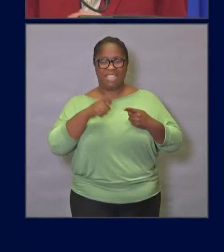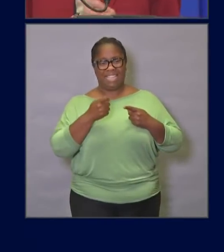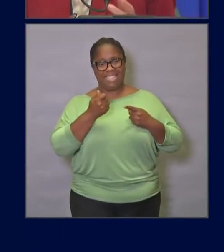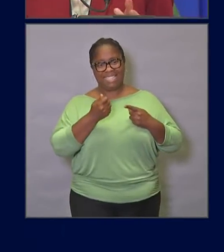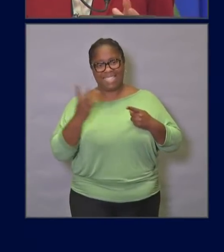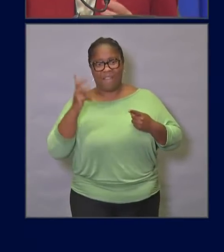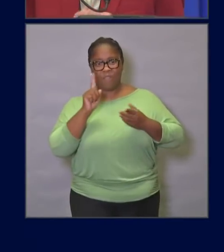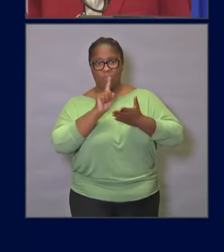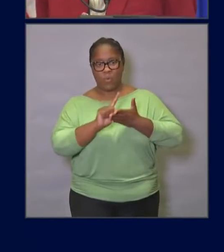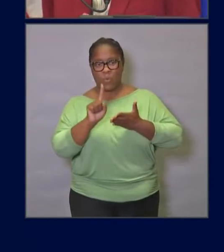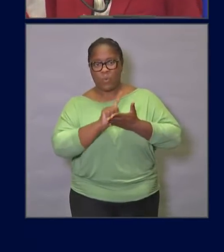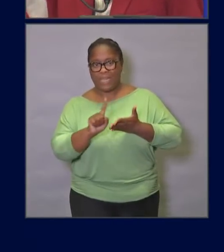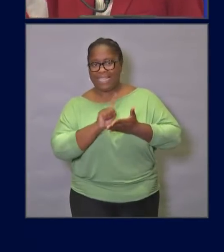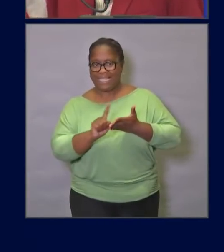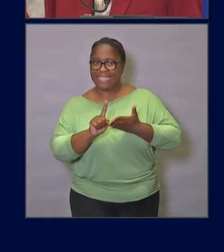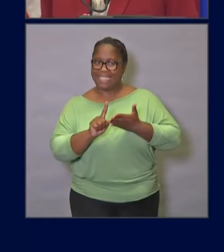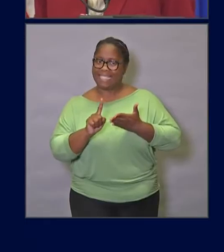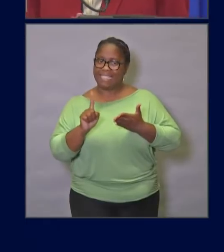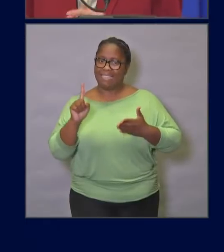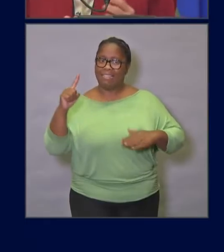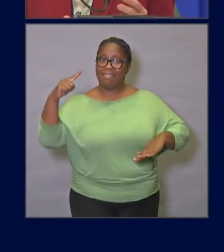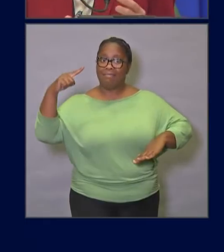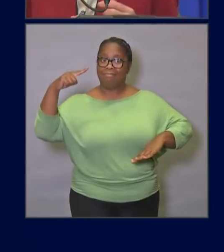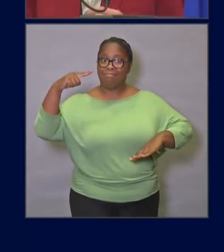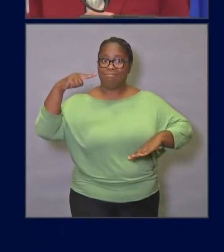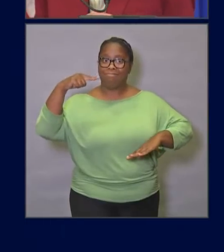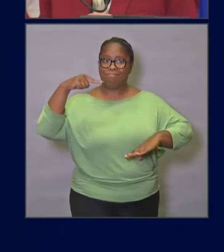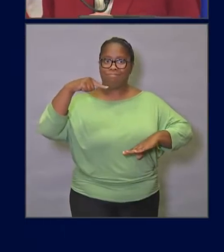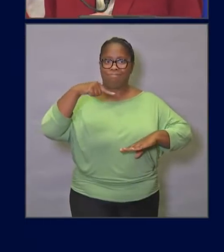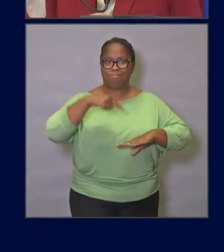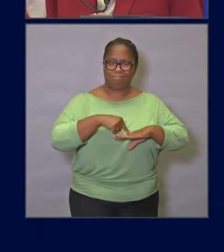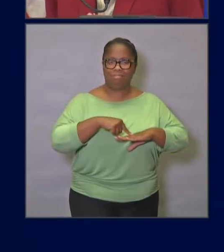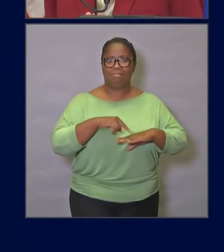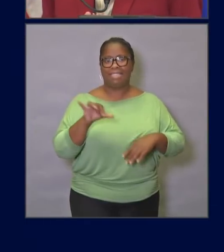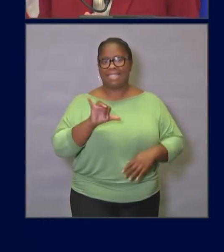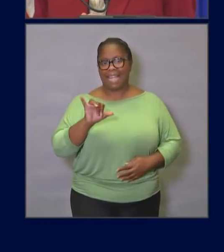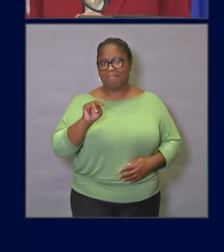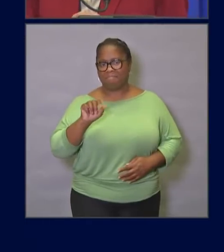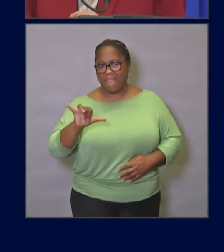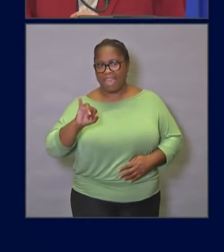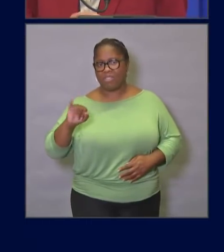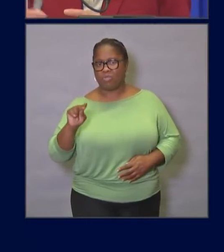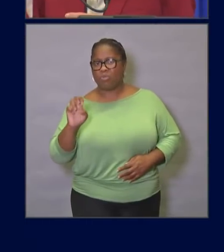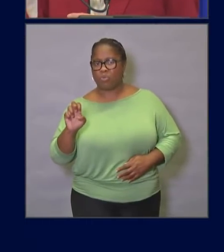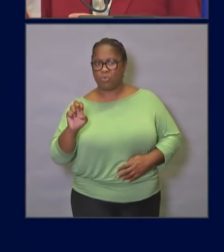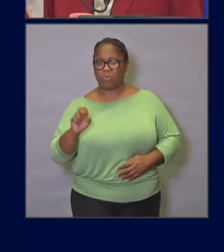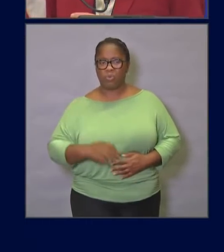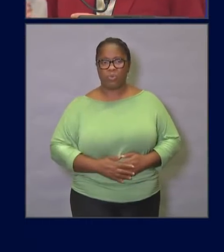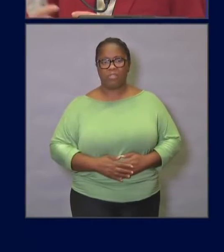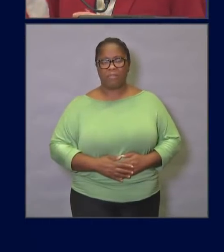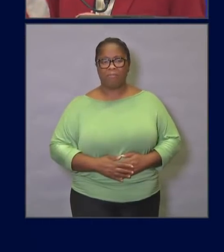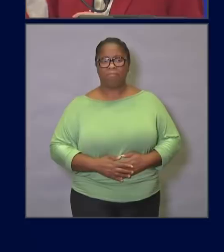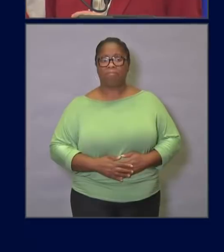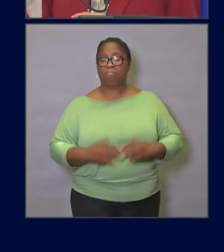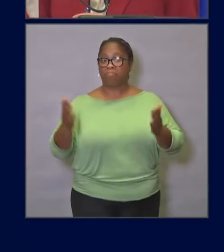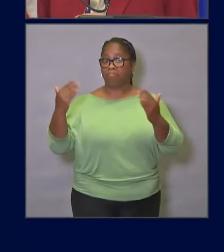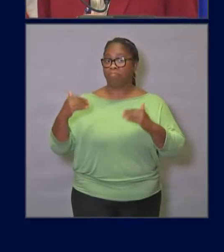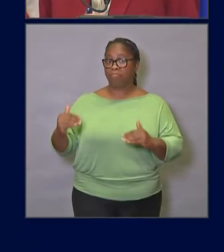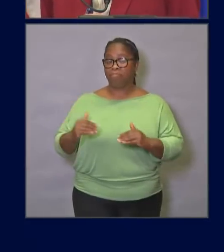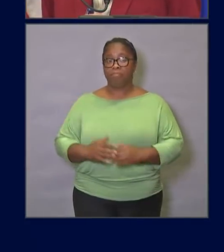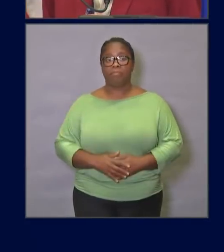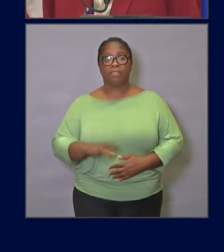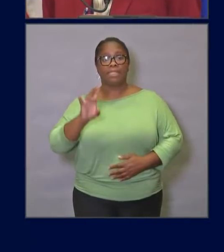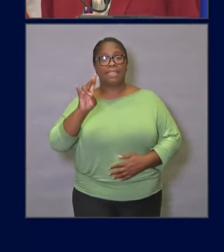till we can get back to where we were in mid-May and at the beginning of June. The next slide will show